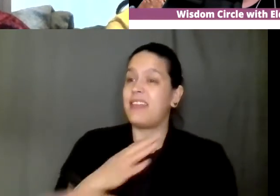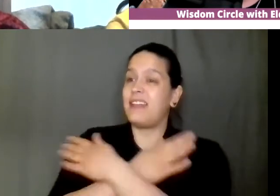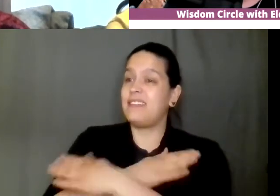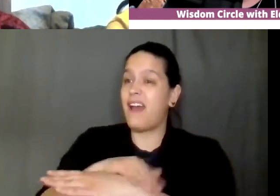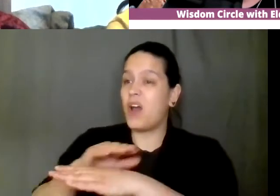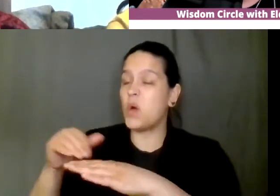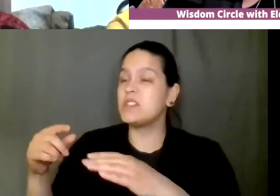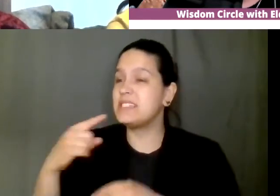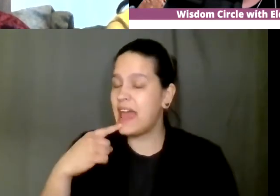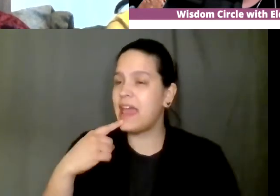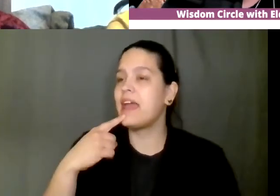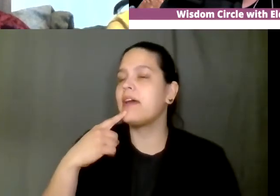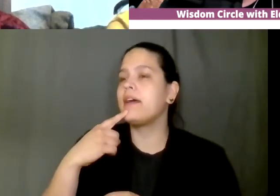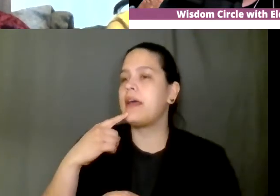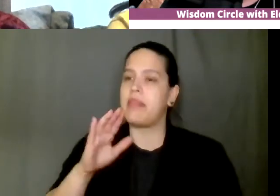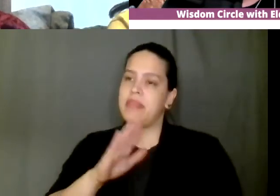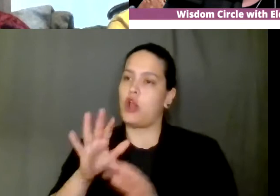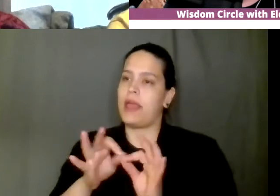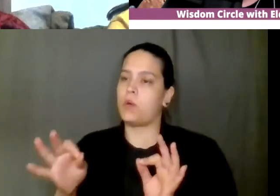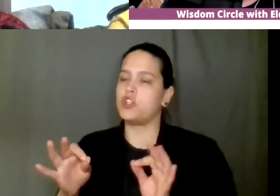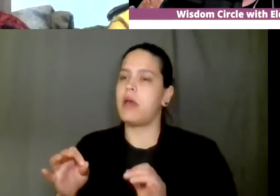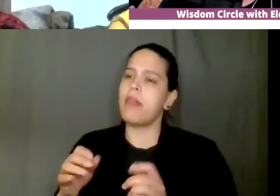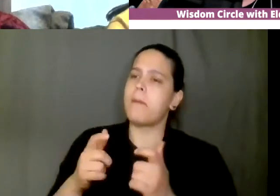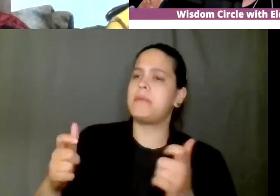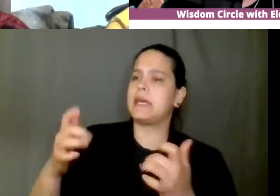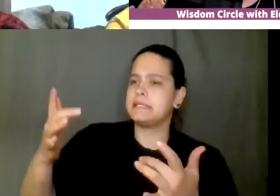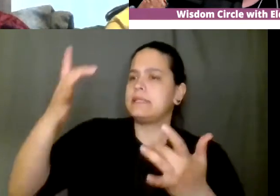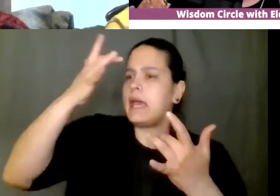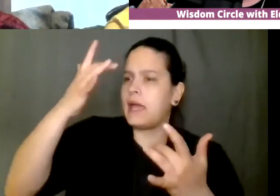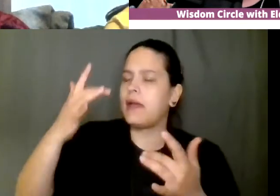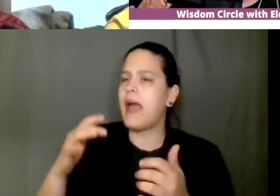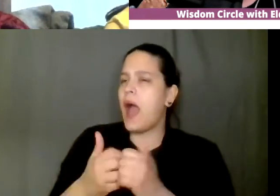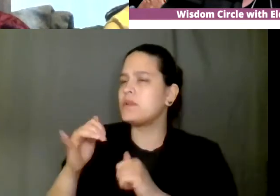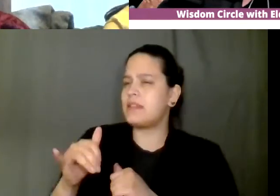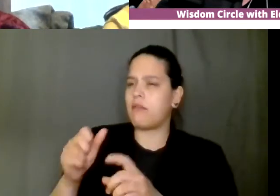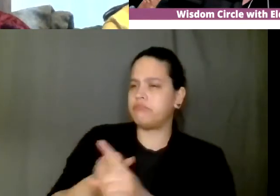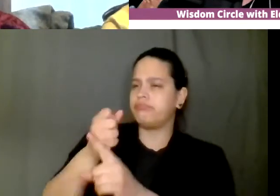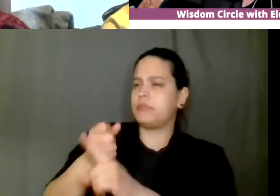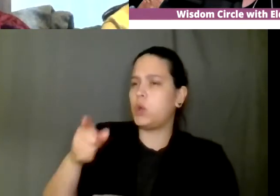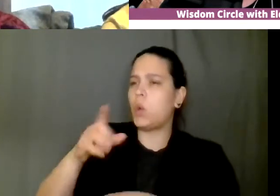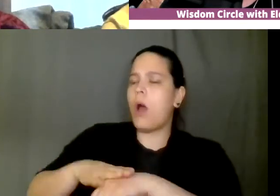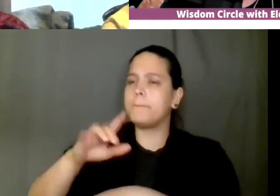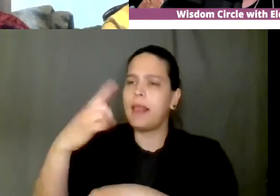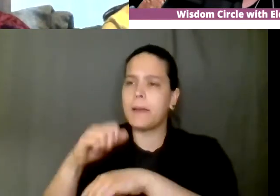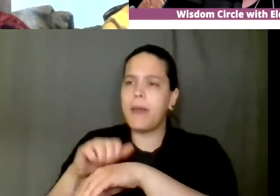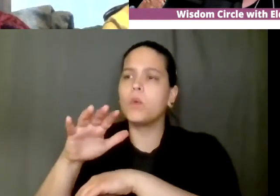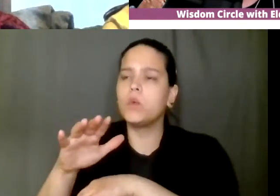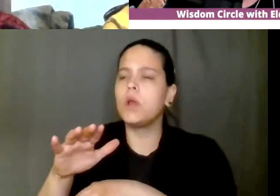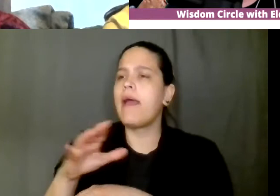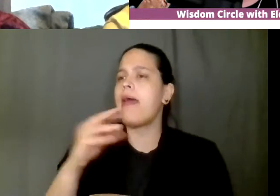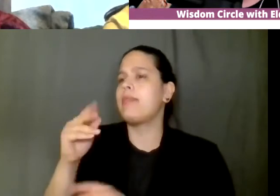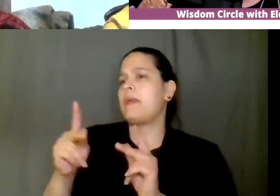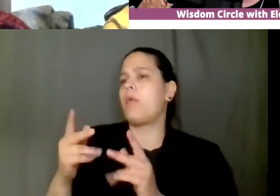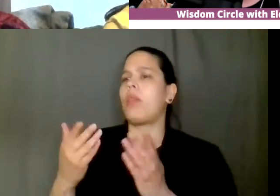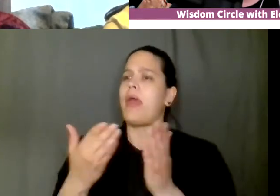kosantra, the big sick. How has that affected you on Black Mountain and the people on the